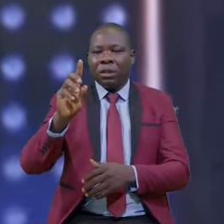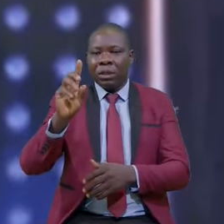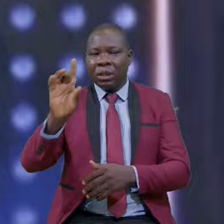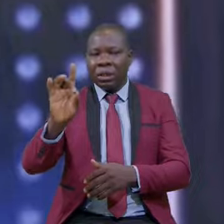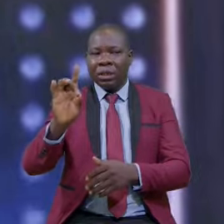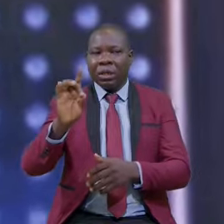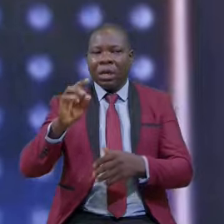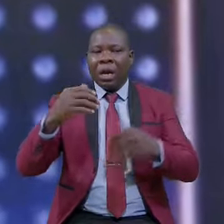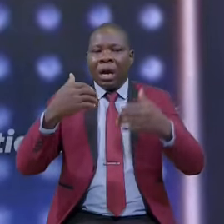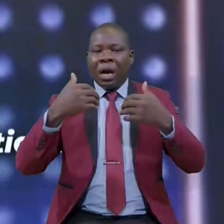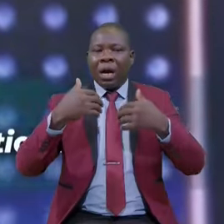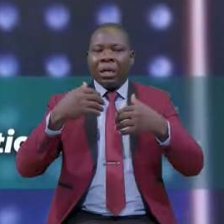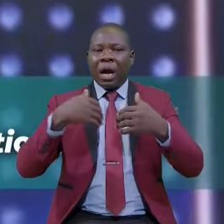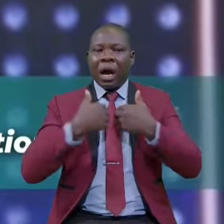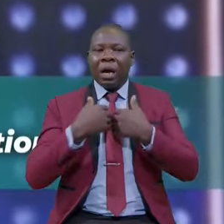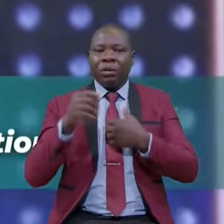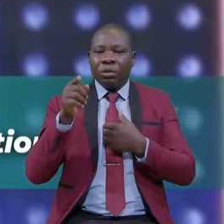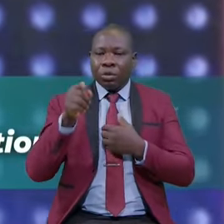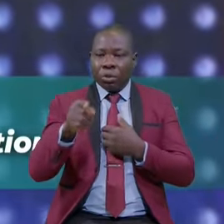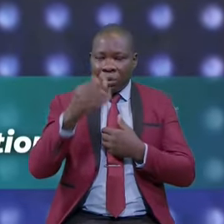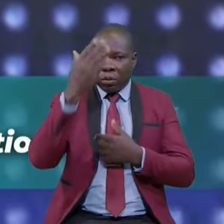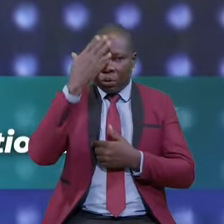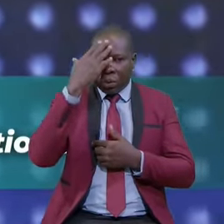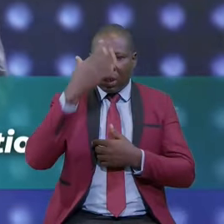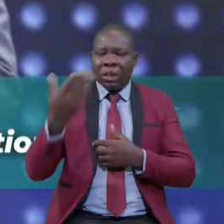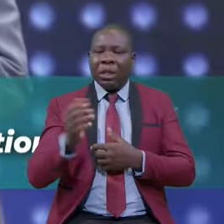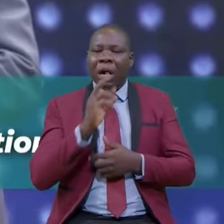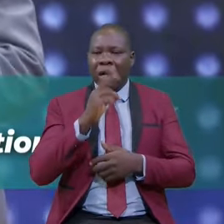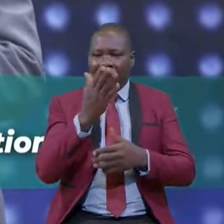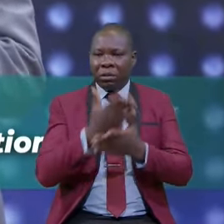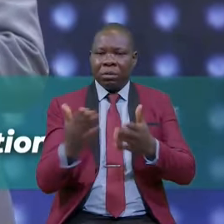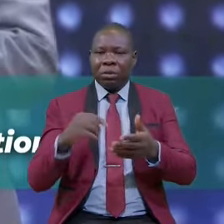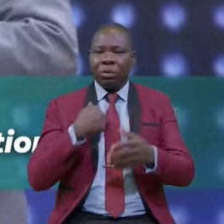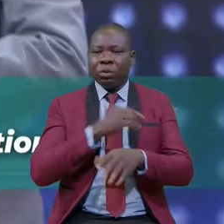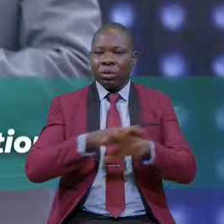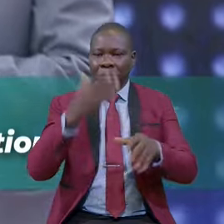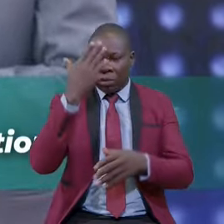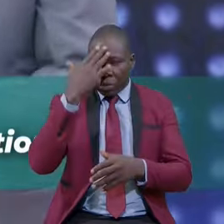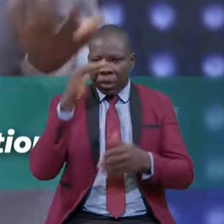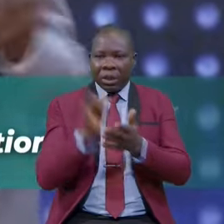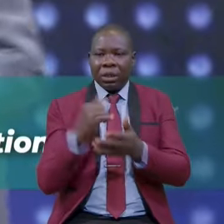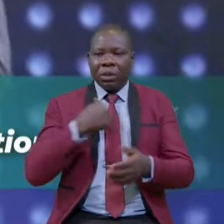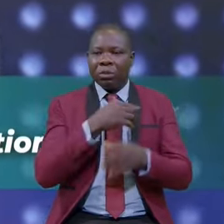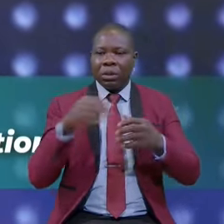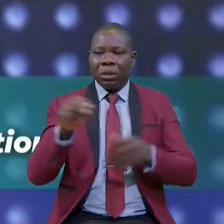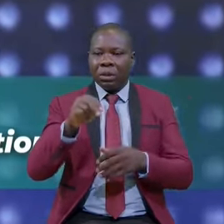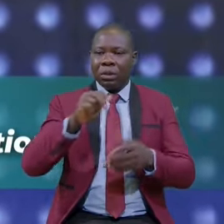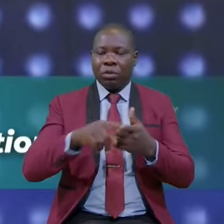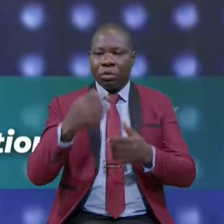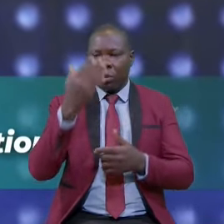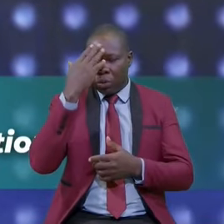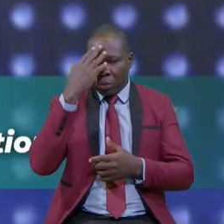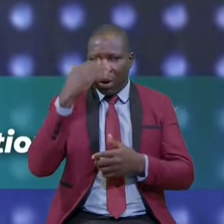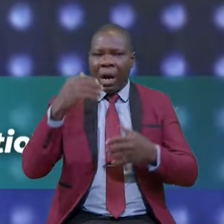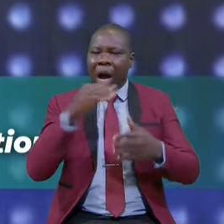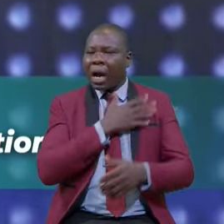known?" There's something we didn't know, we're going to know. And then it says, "As thou heard," maybe something we've never